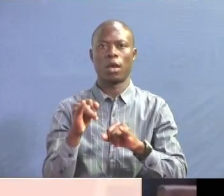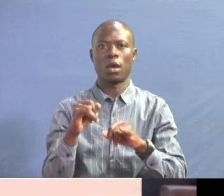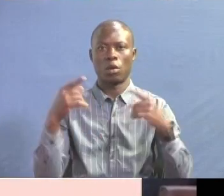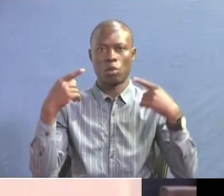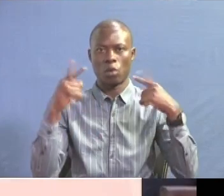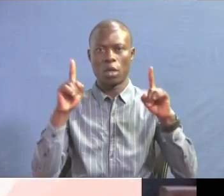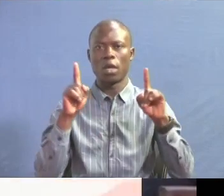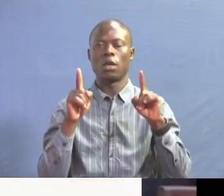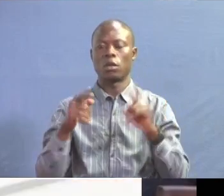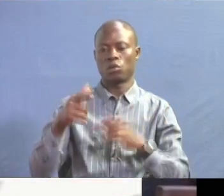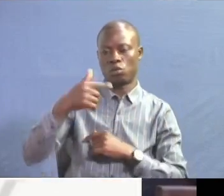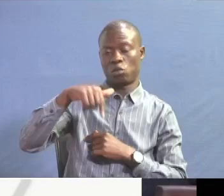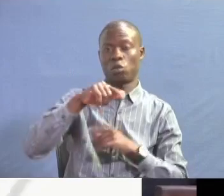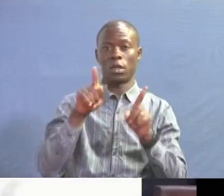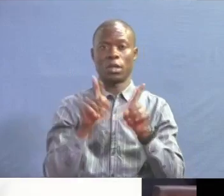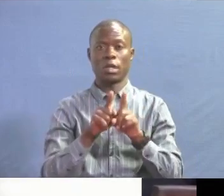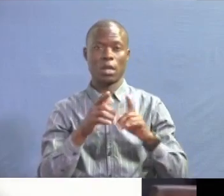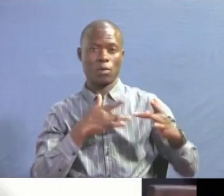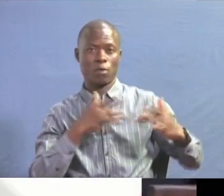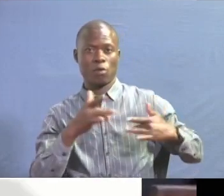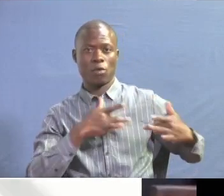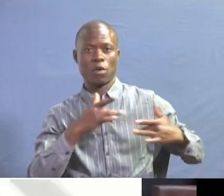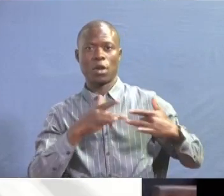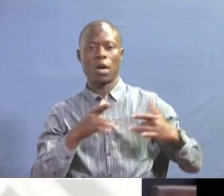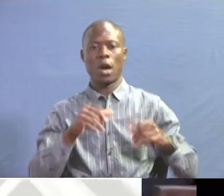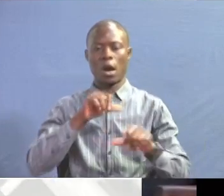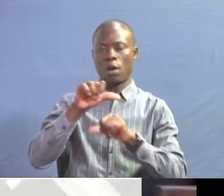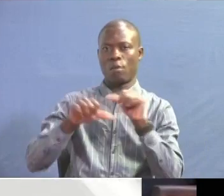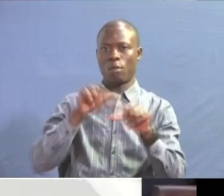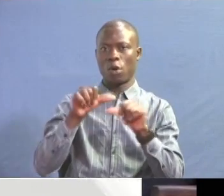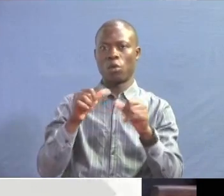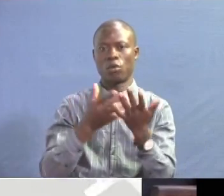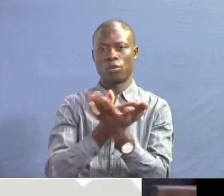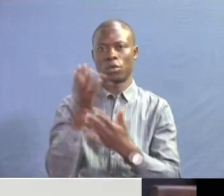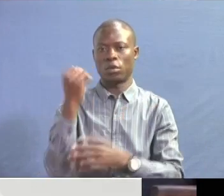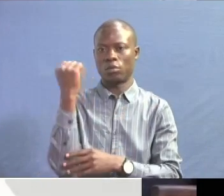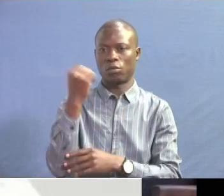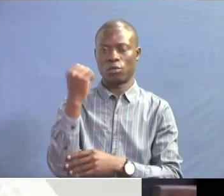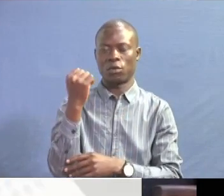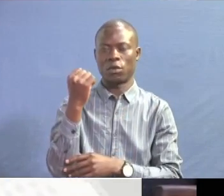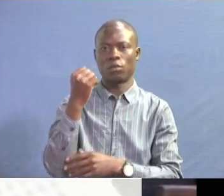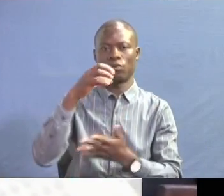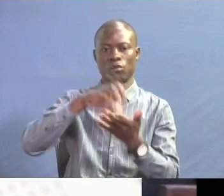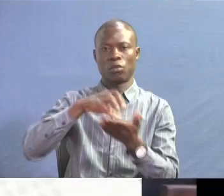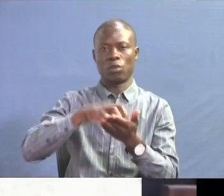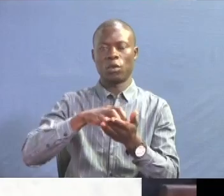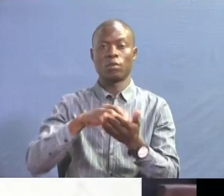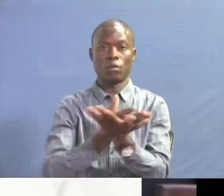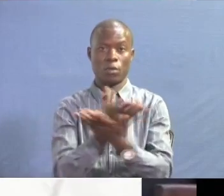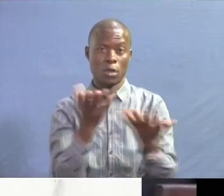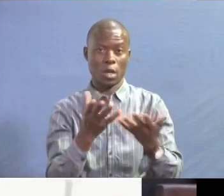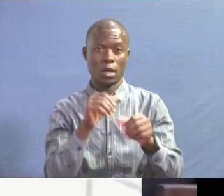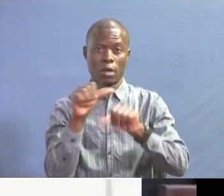we are concerned about the rising political tensions. These